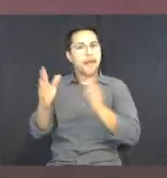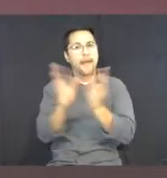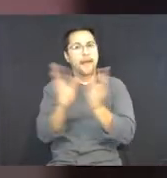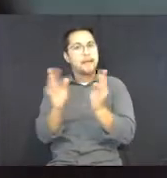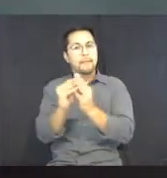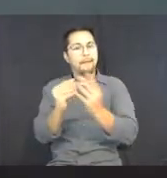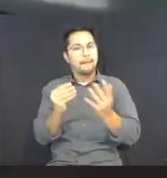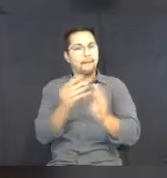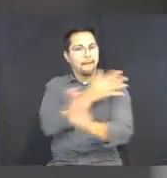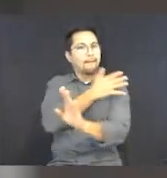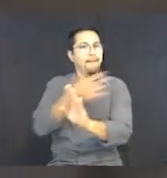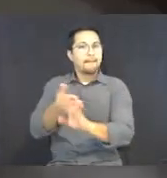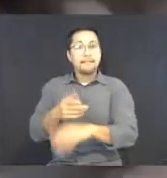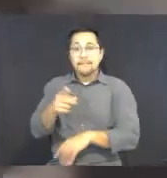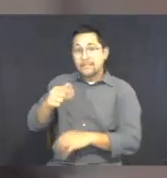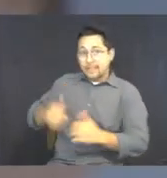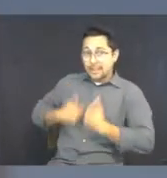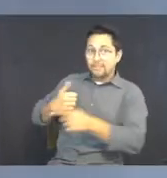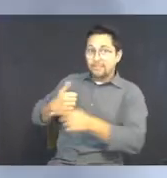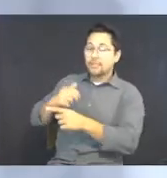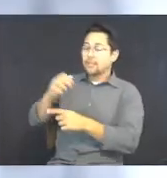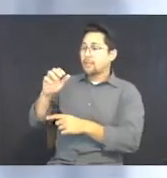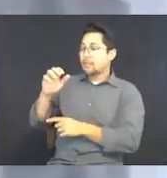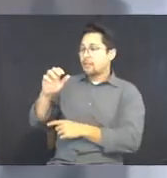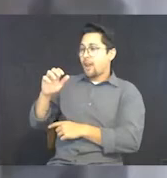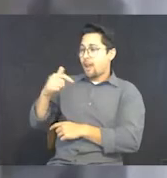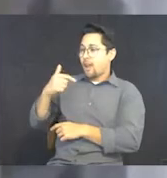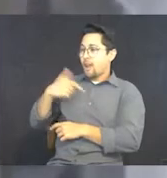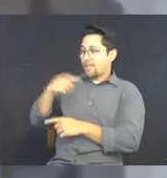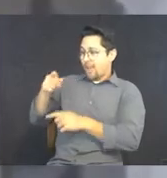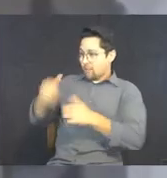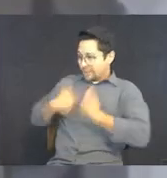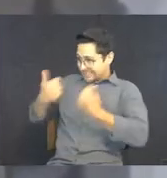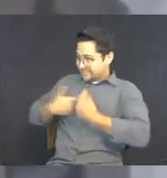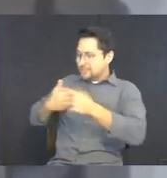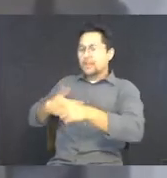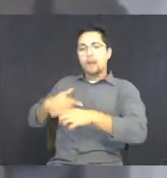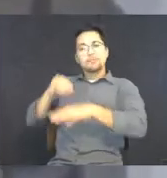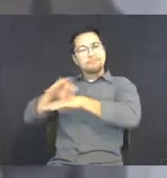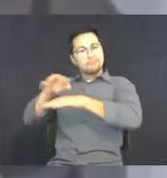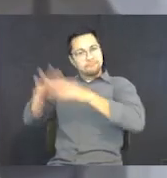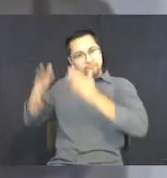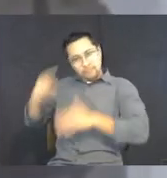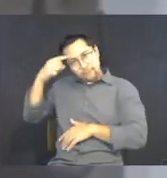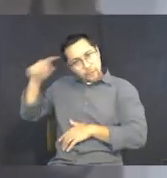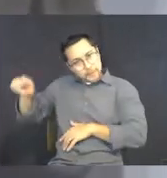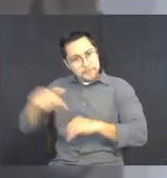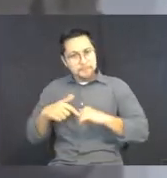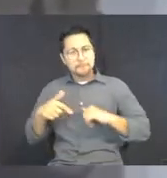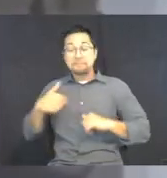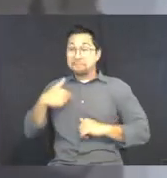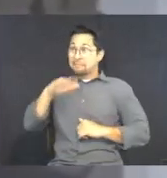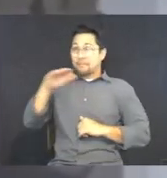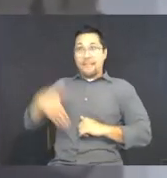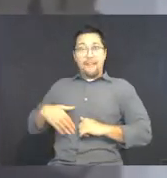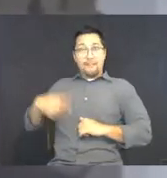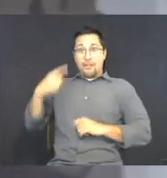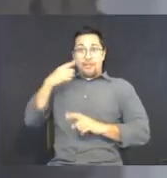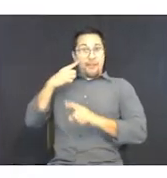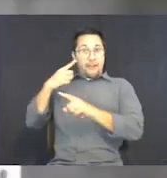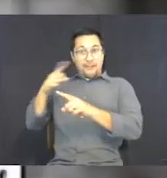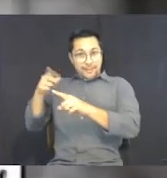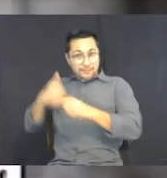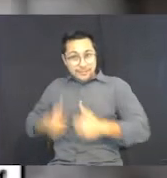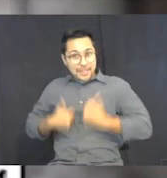said, Steve's in his own apartment. And I said, excuse me? Who's in his own apartment? Steve's in his own apartment. And I said, no